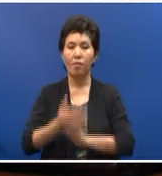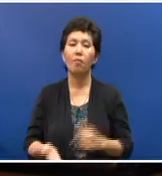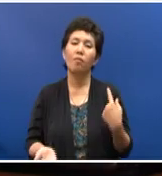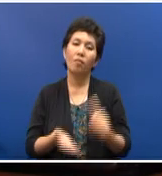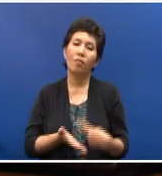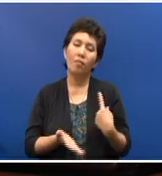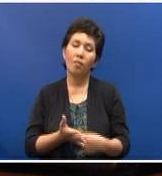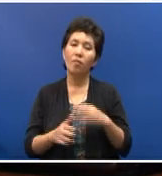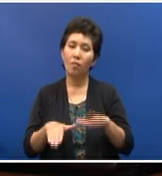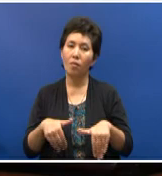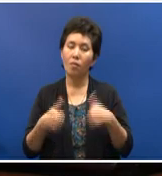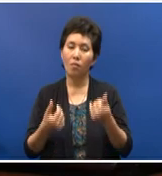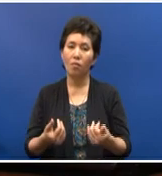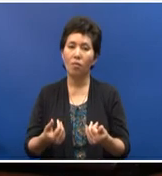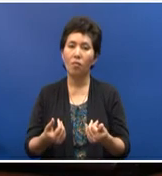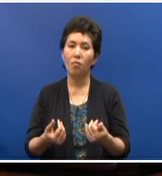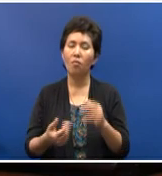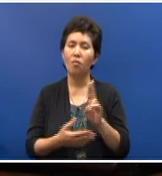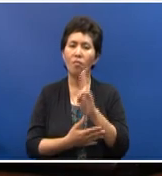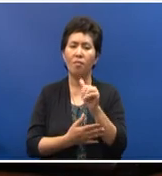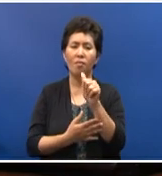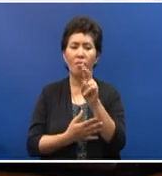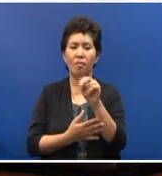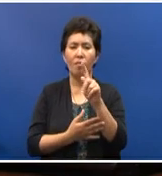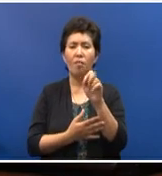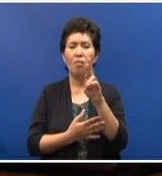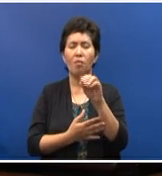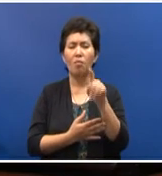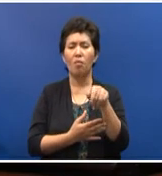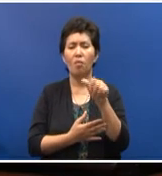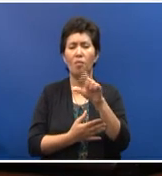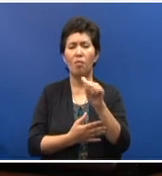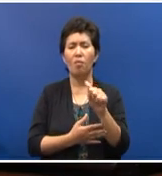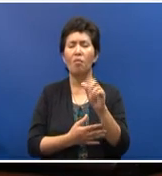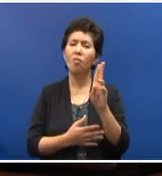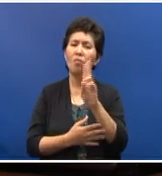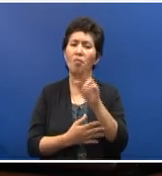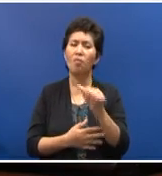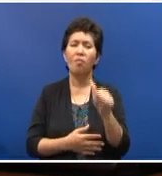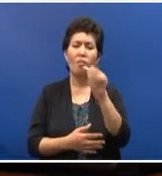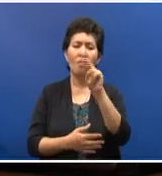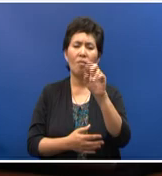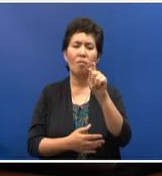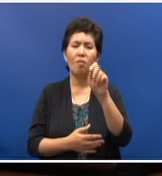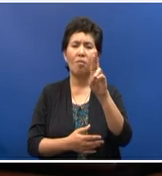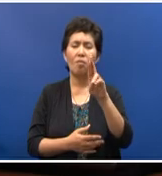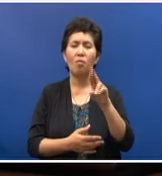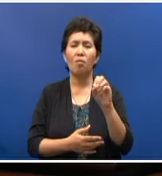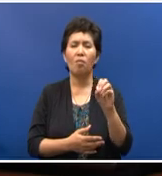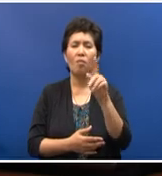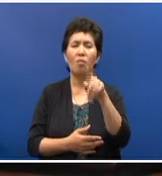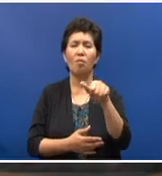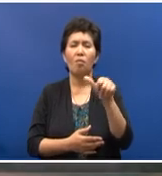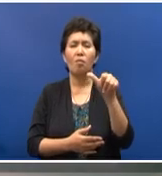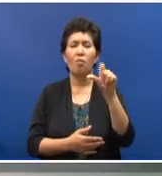discuss about how to apply anthropology. Okay, on applying anthropology. Okay, so the